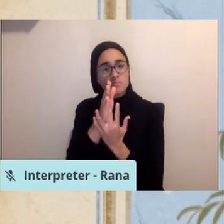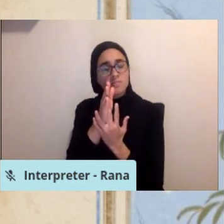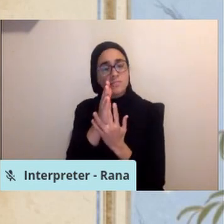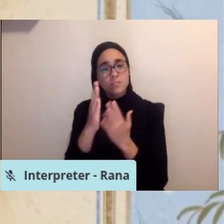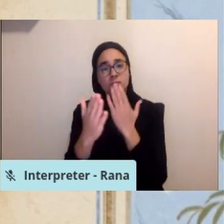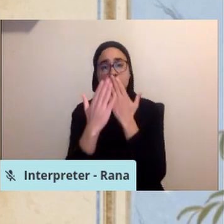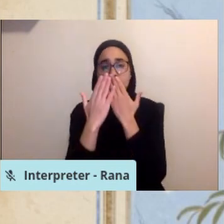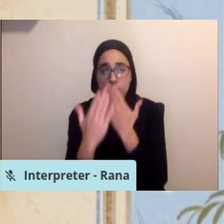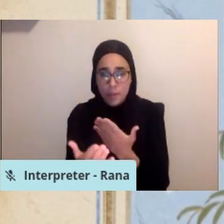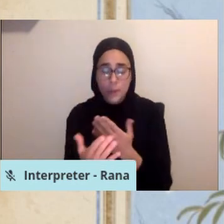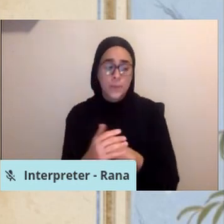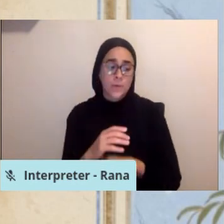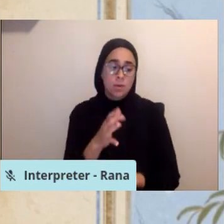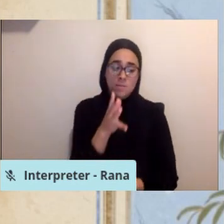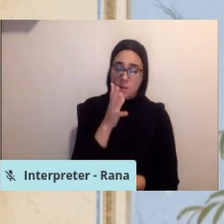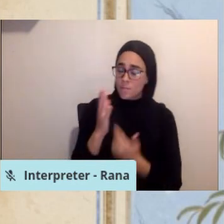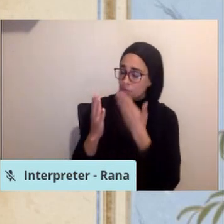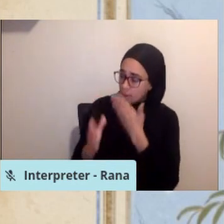Thank you, Samsiah.